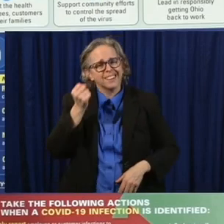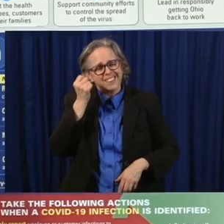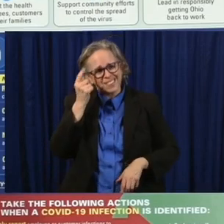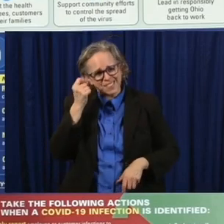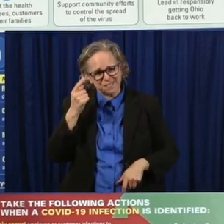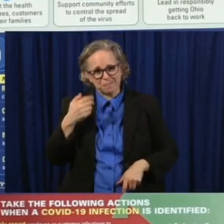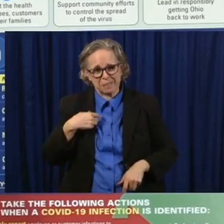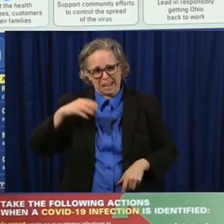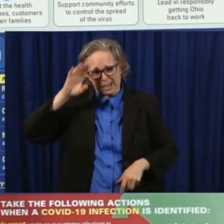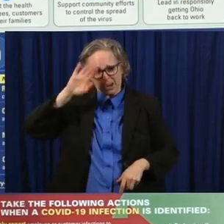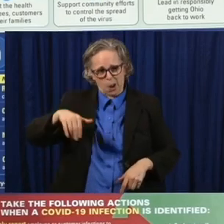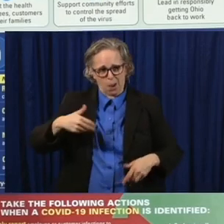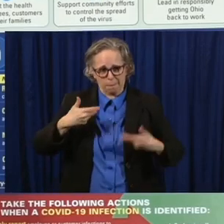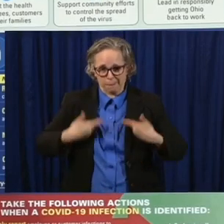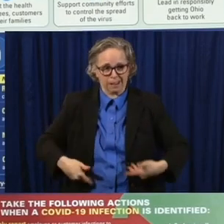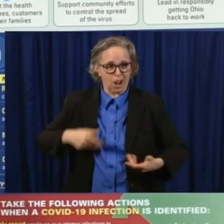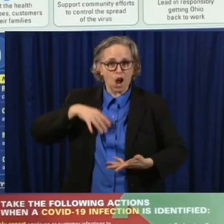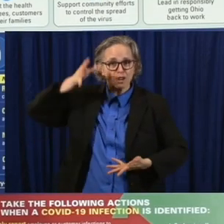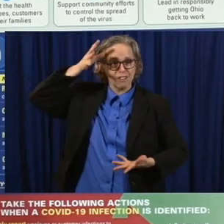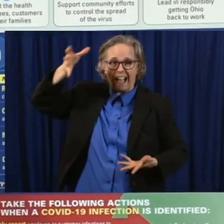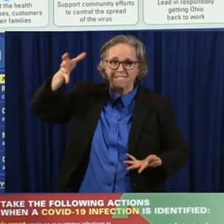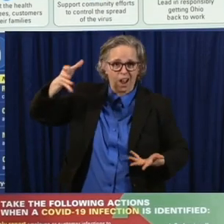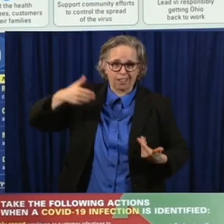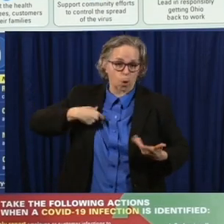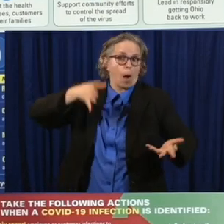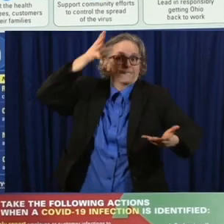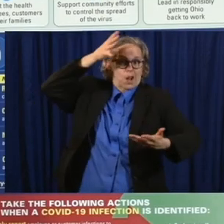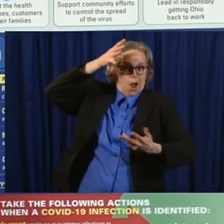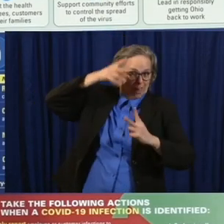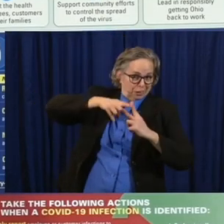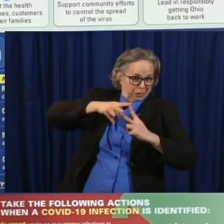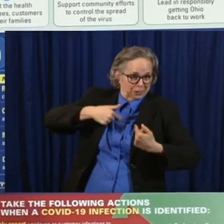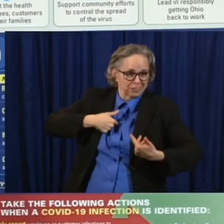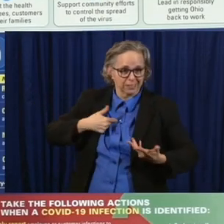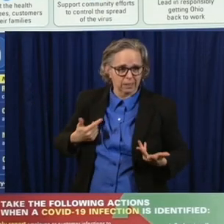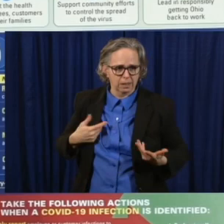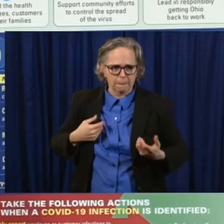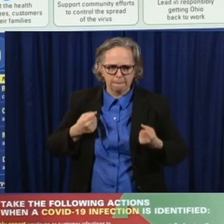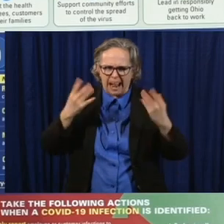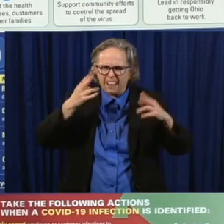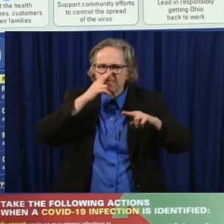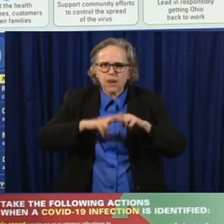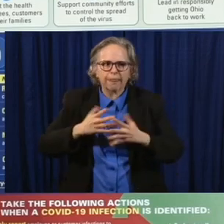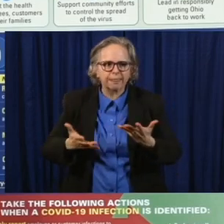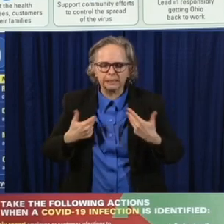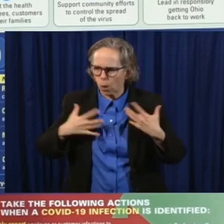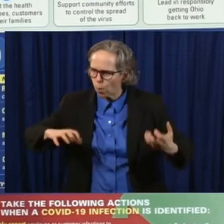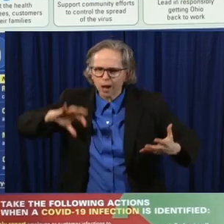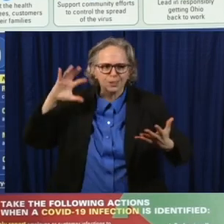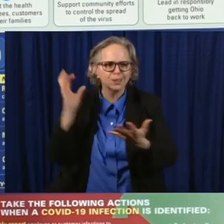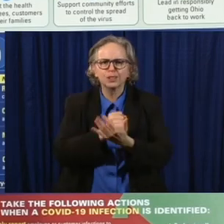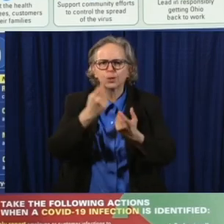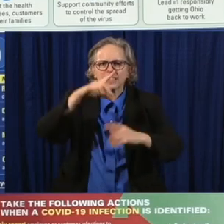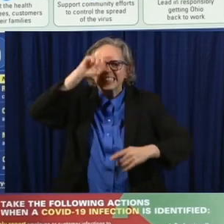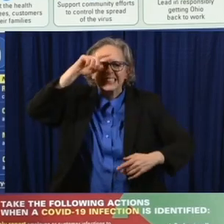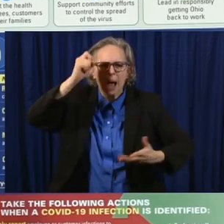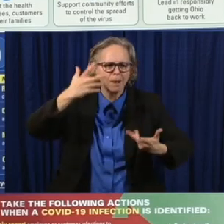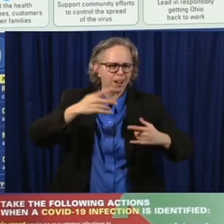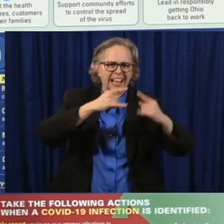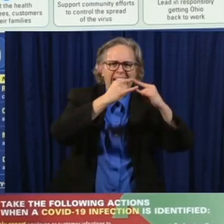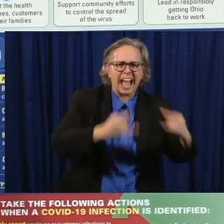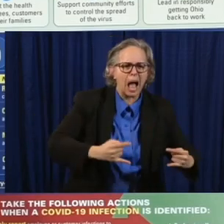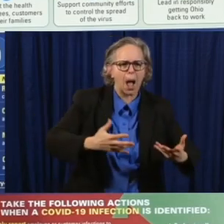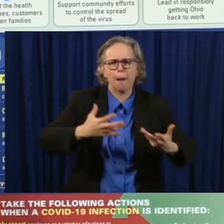a grandfather and father, there's a lot of things that we all want to do this summer. There's a lot of things, summer camp and other things that kids want to